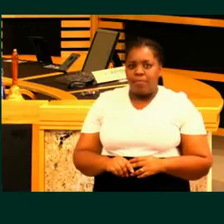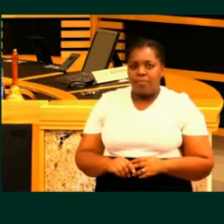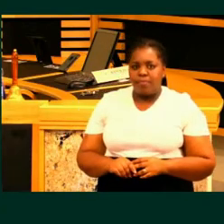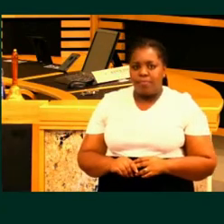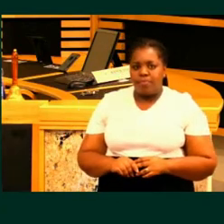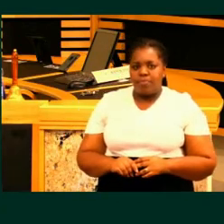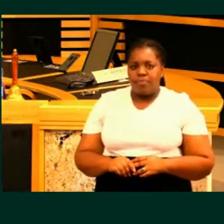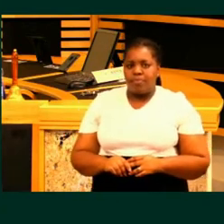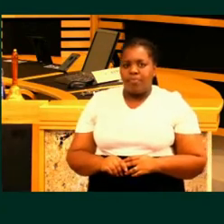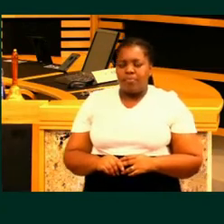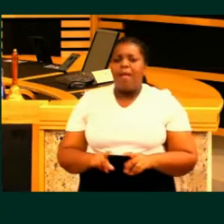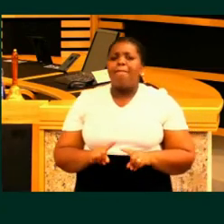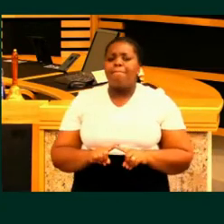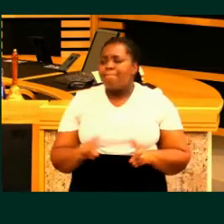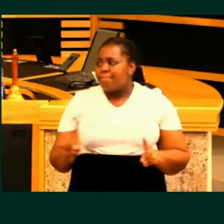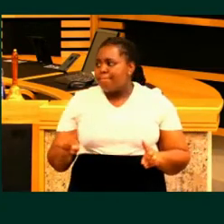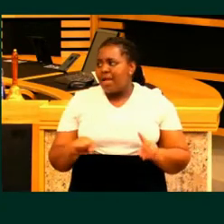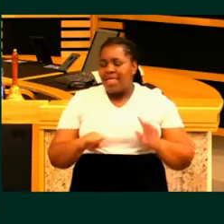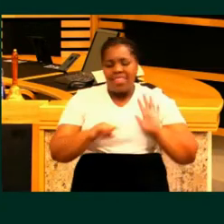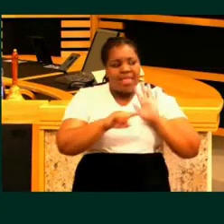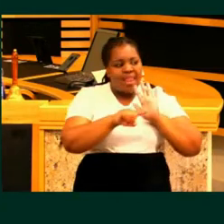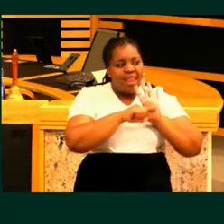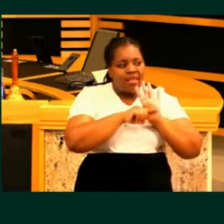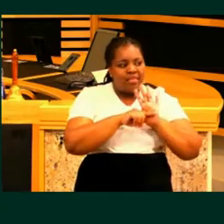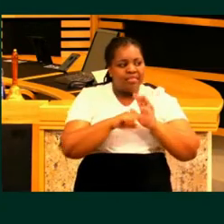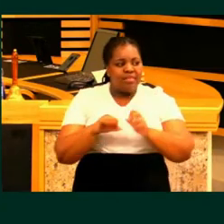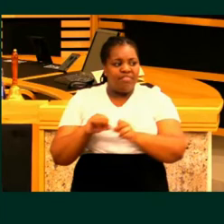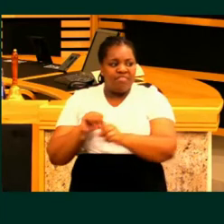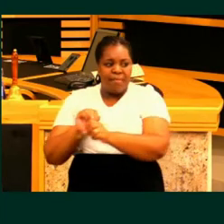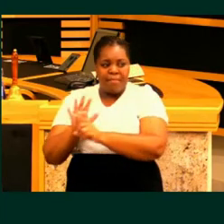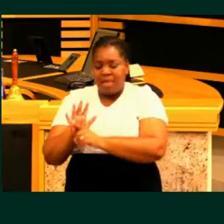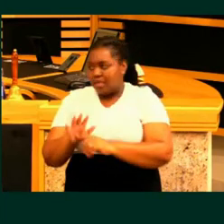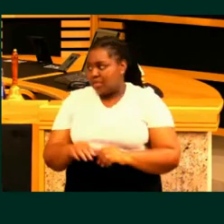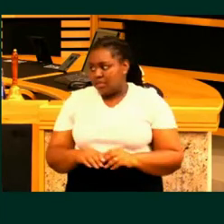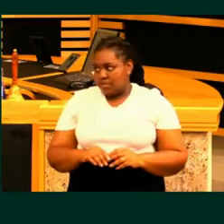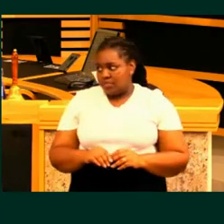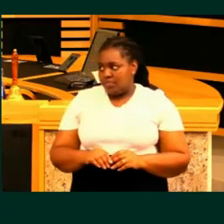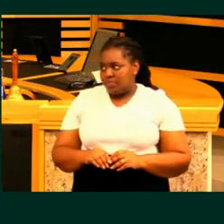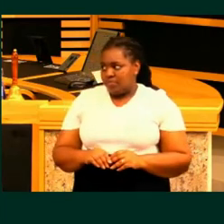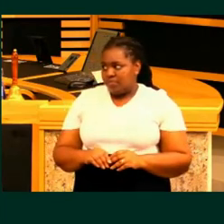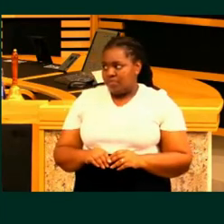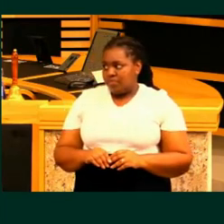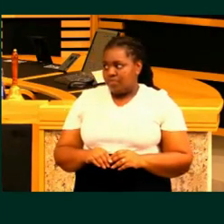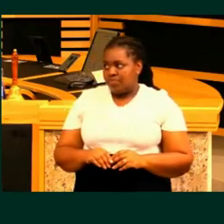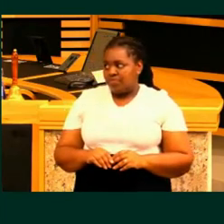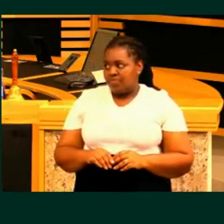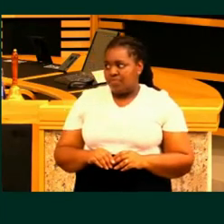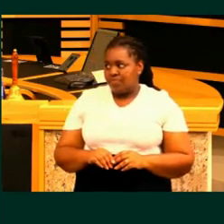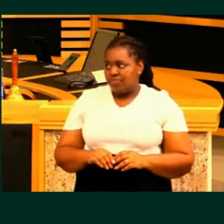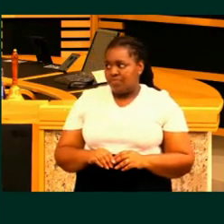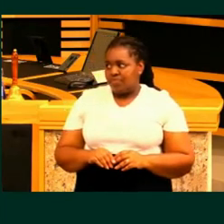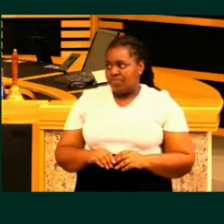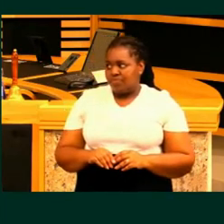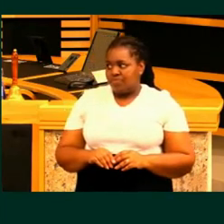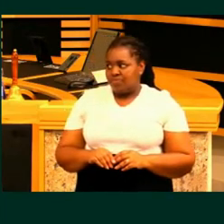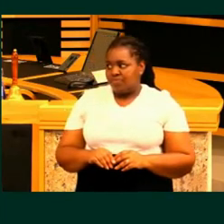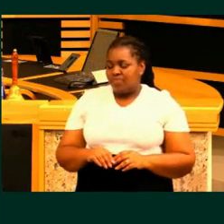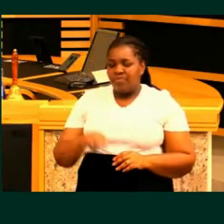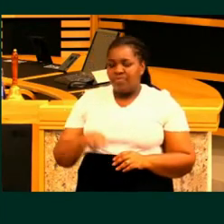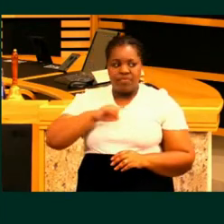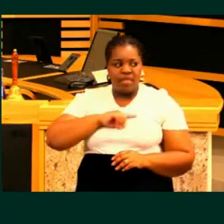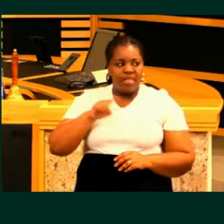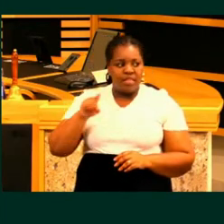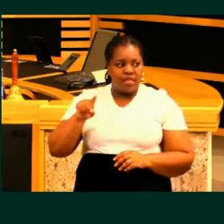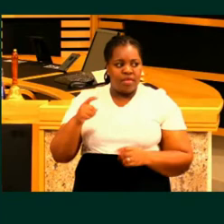evolving but the negative impact is that it's one model that does not have potential to generate